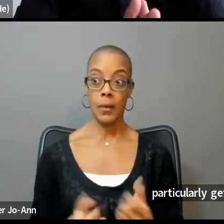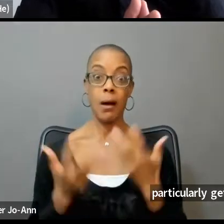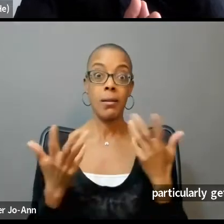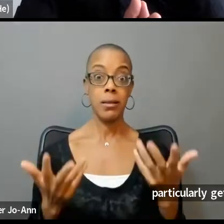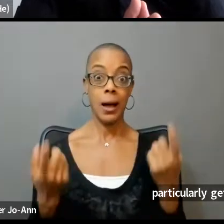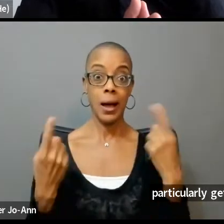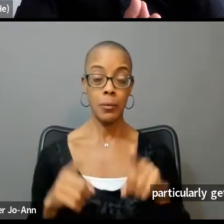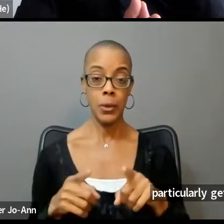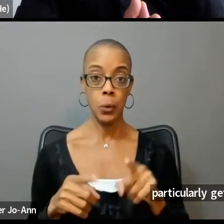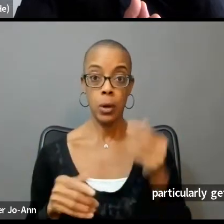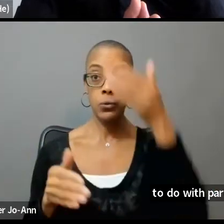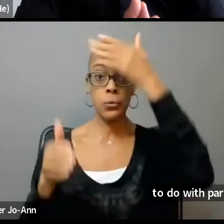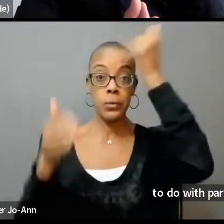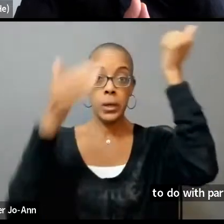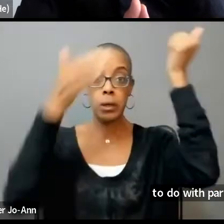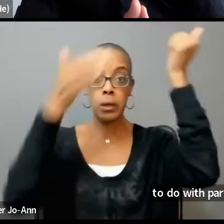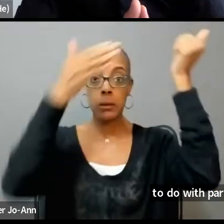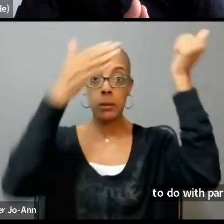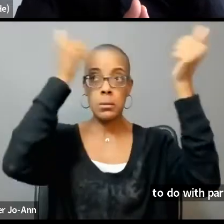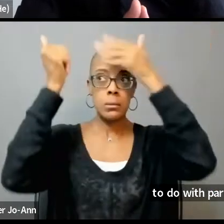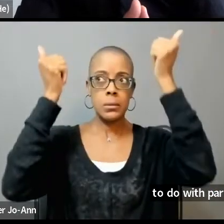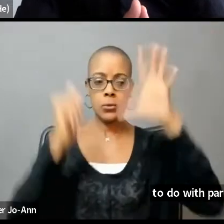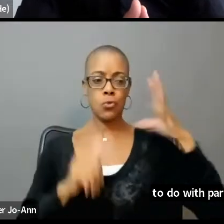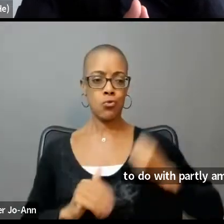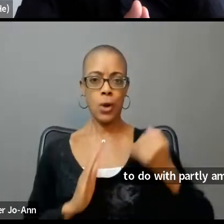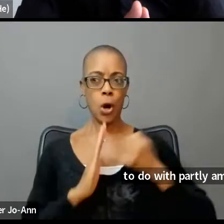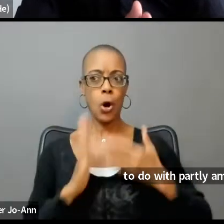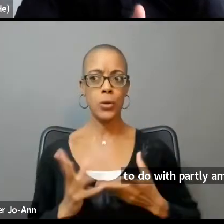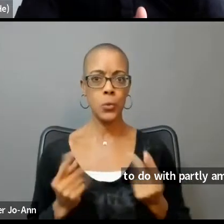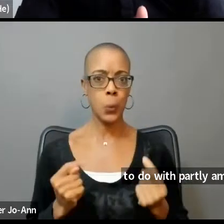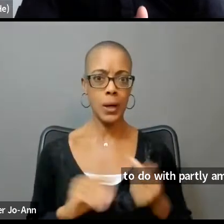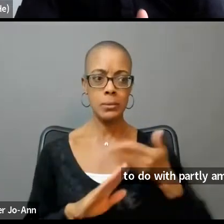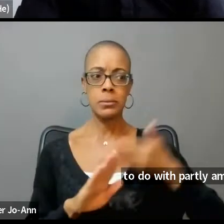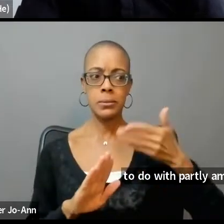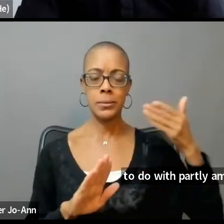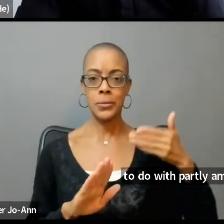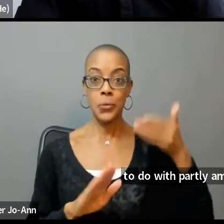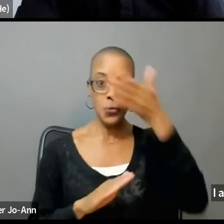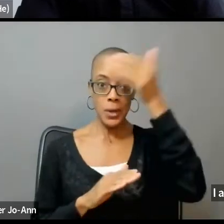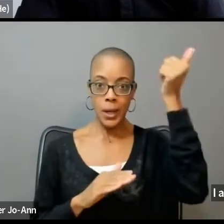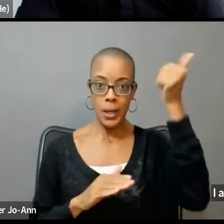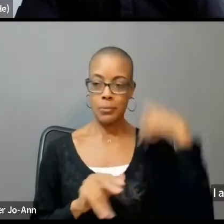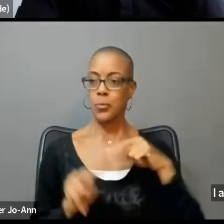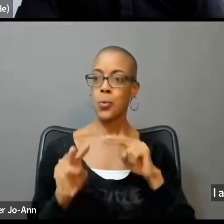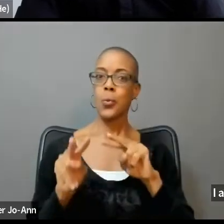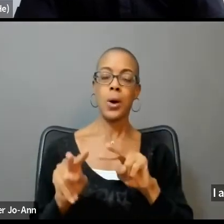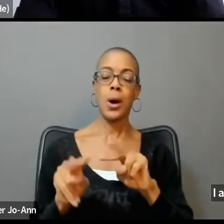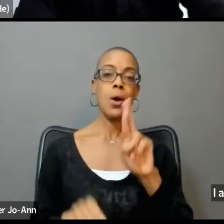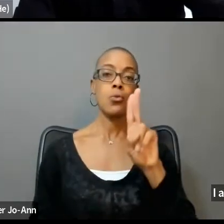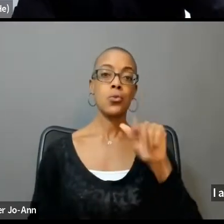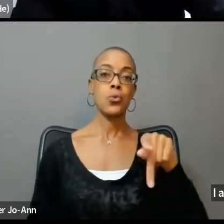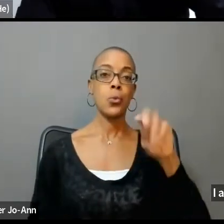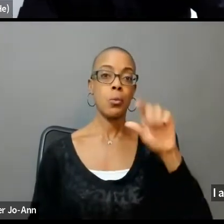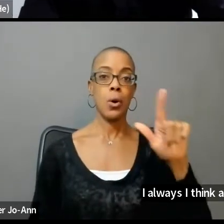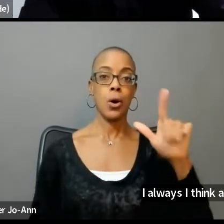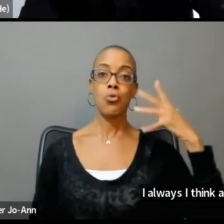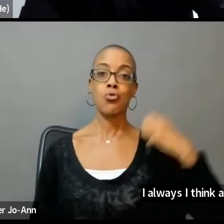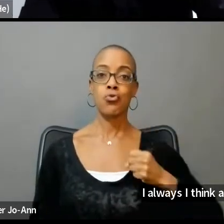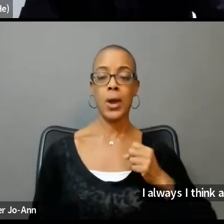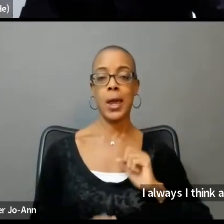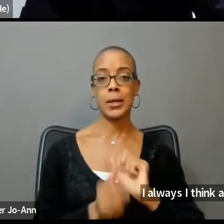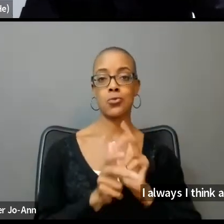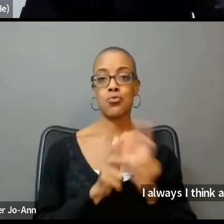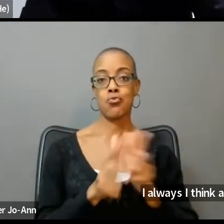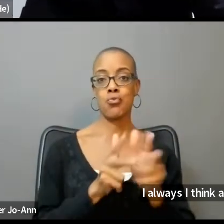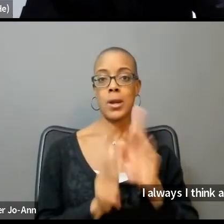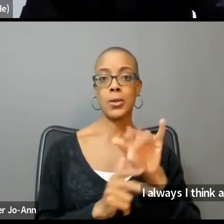think we are as drag artists, right? I think about, even watching things now like RuPaul's Drag Race. I like put a tweet out the other day